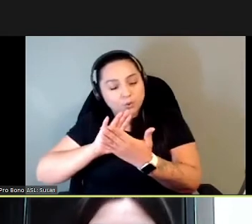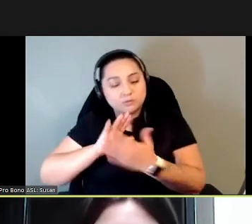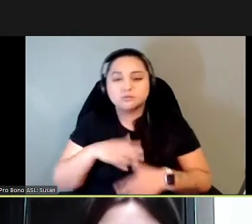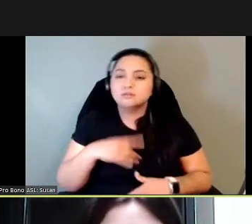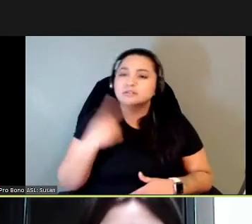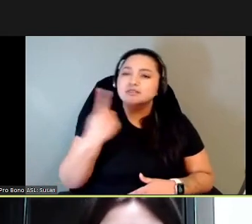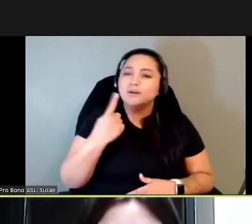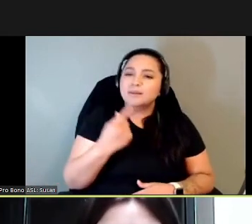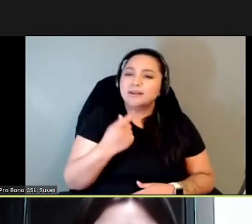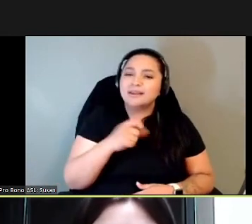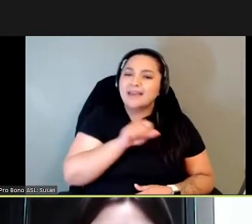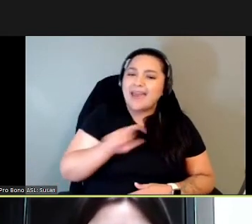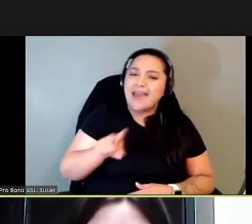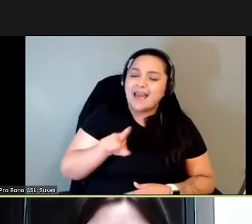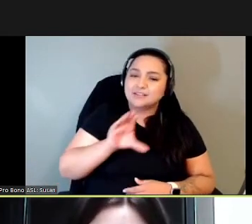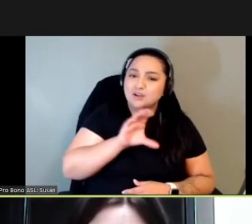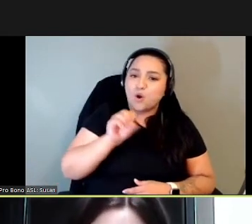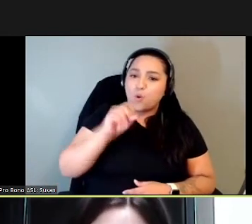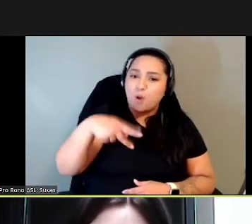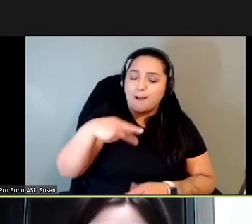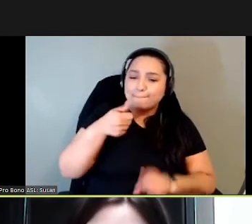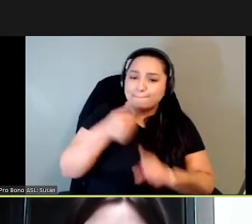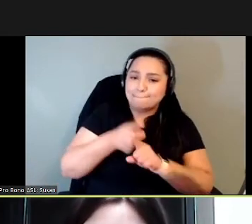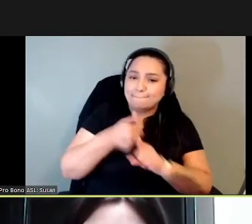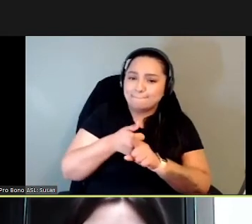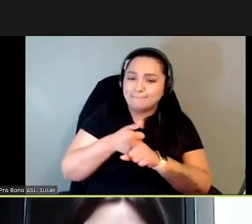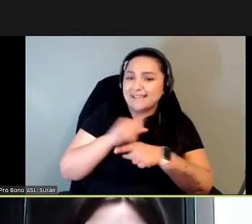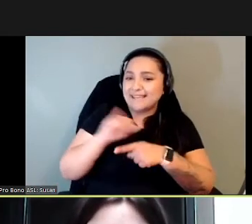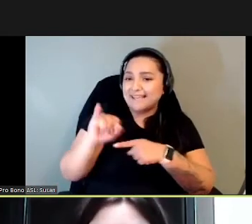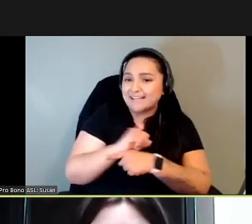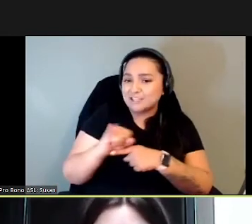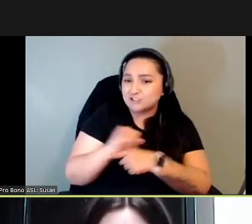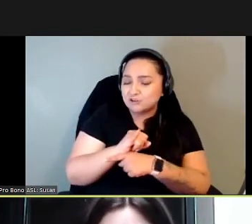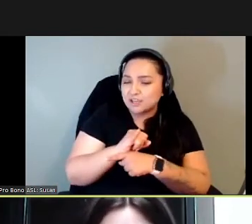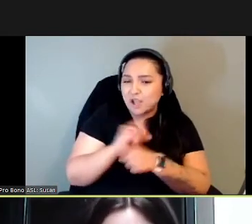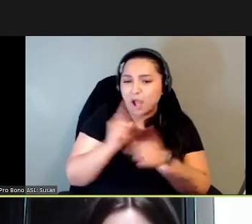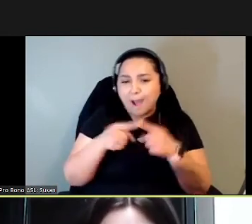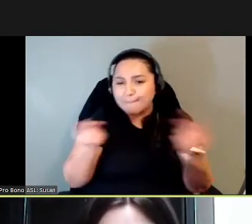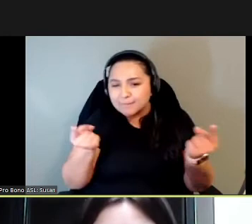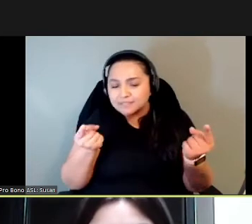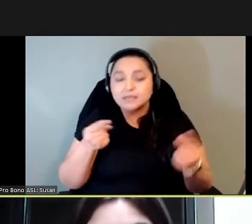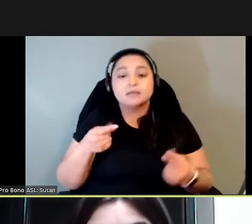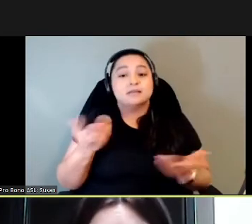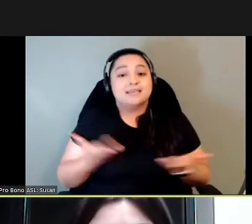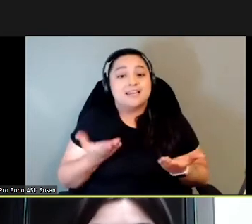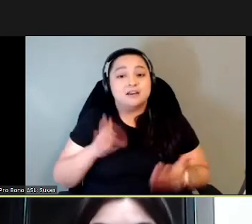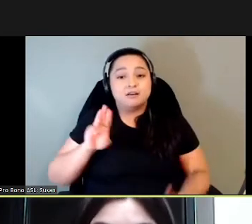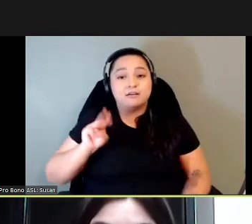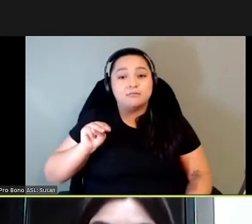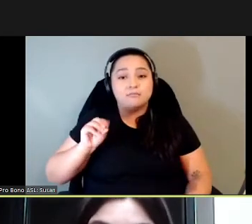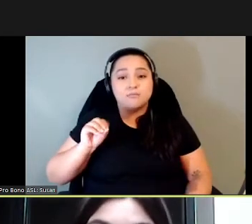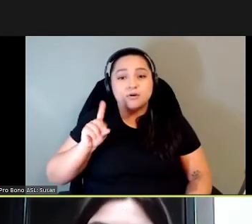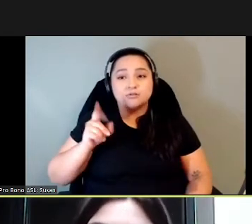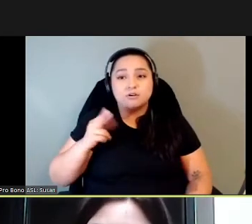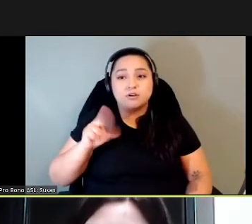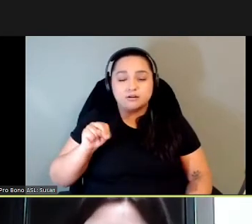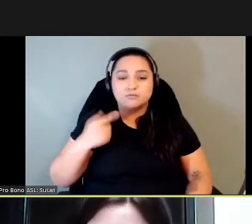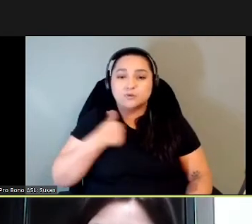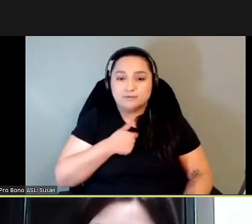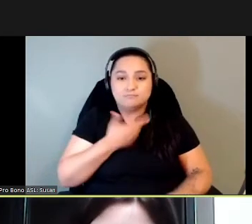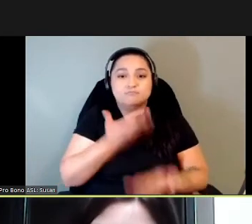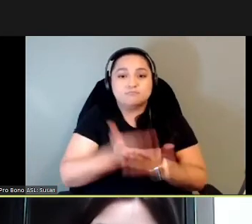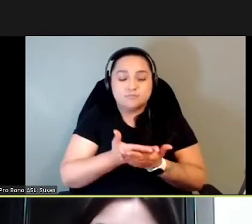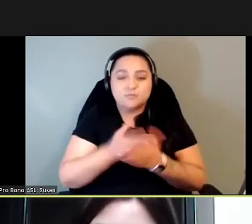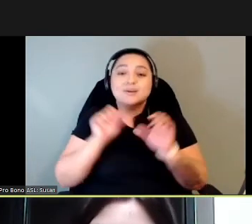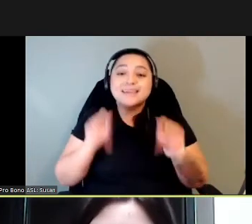and industry is just the opposite. And in Mondragon, they demonstrated that they could be on the industrial side